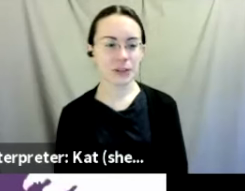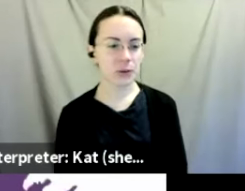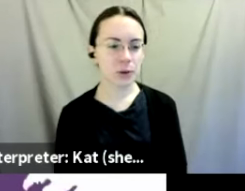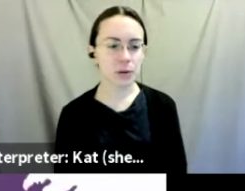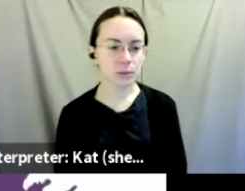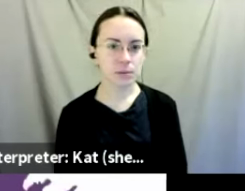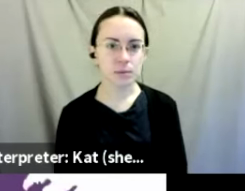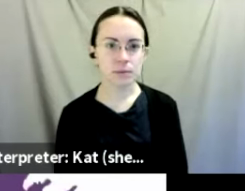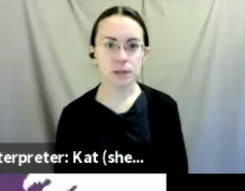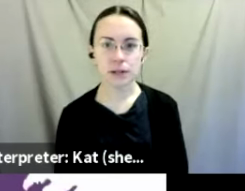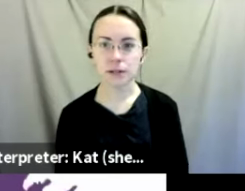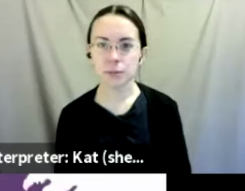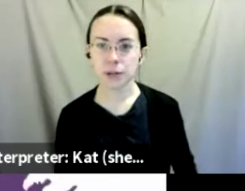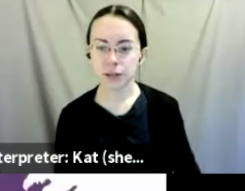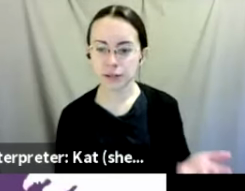So,